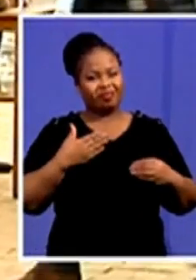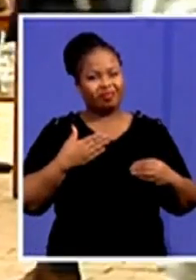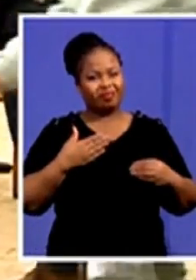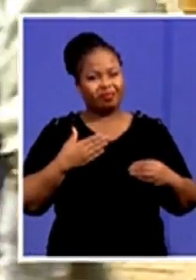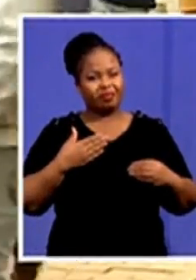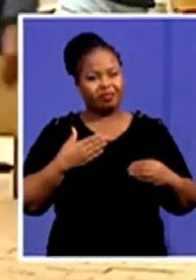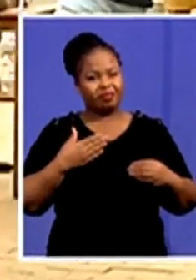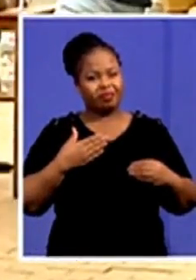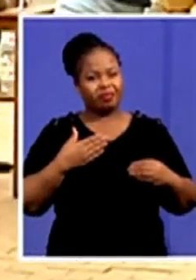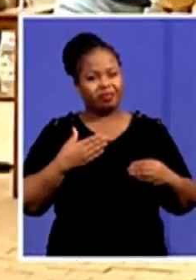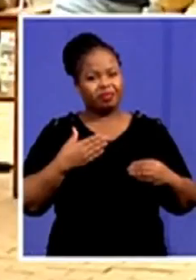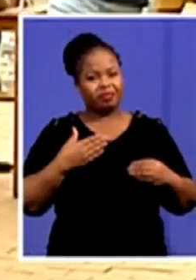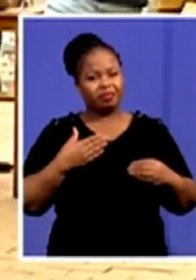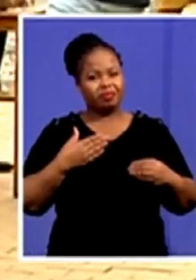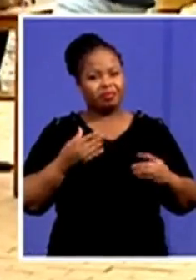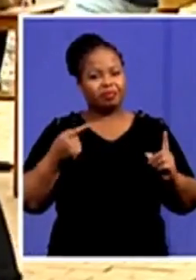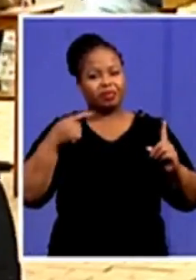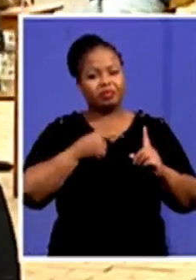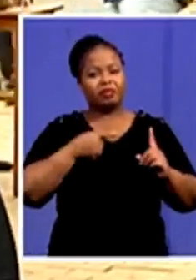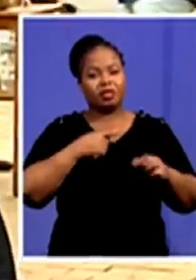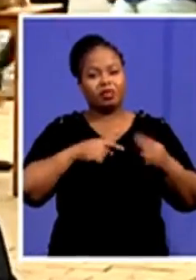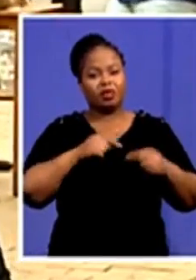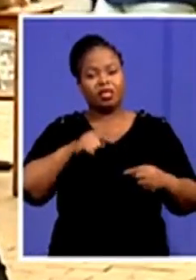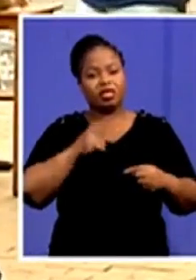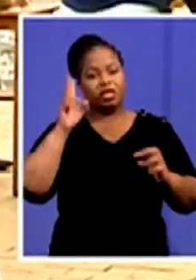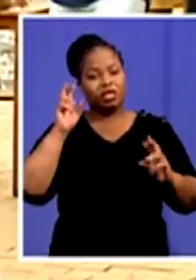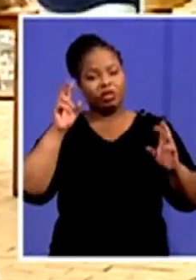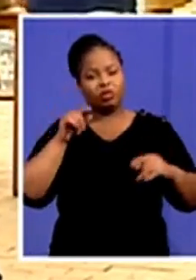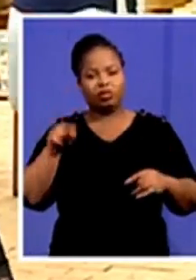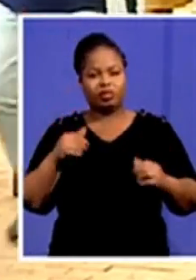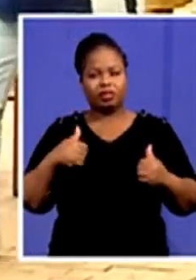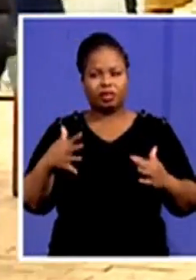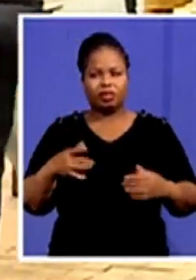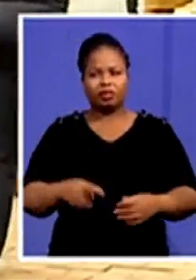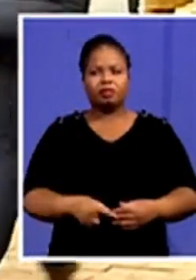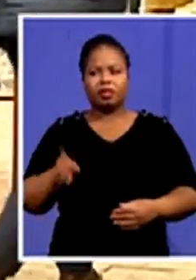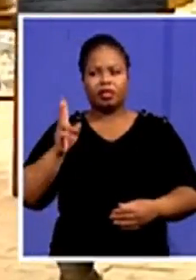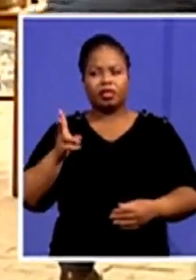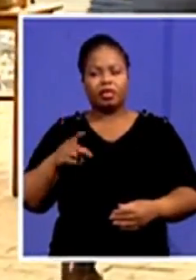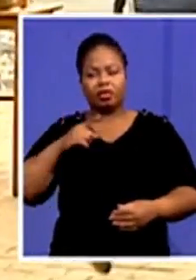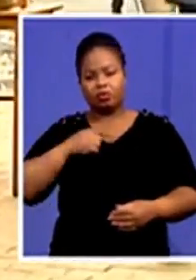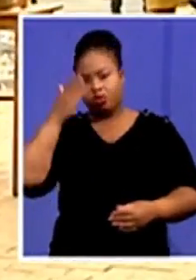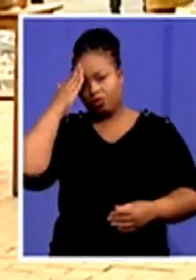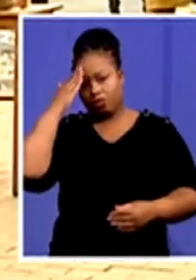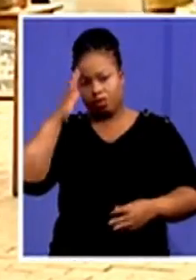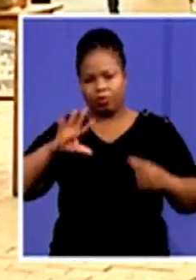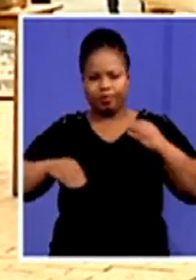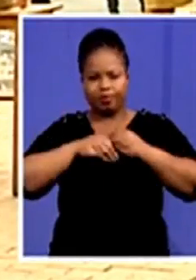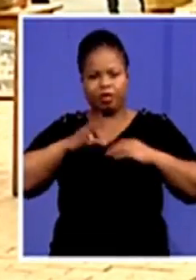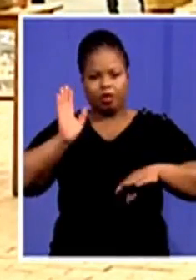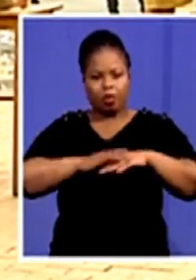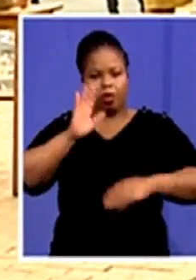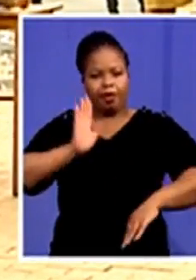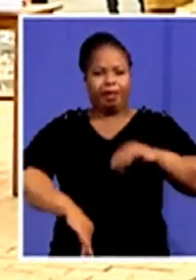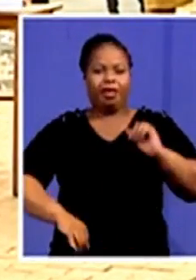the issue of incitement. We also know that the state is intending on adding further charges. Those relate to the issue of